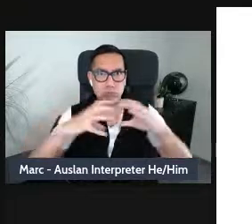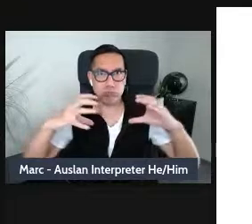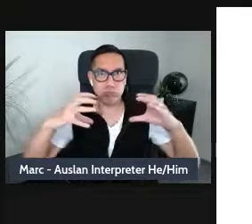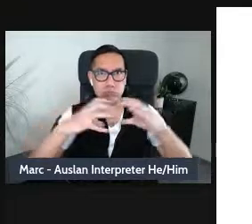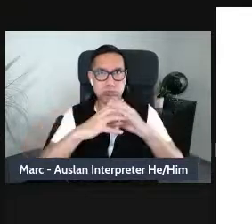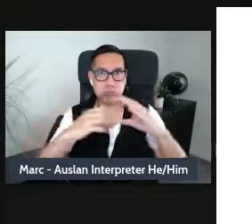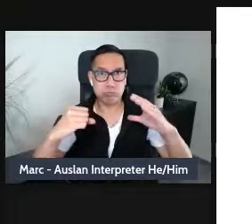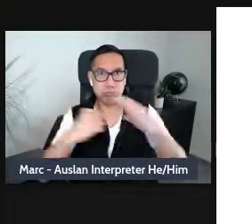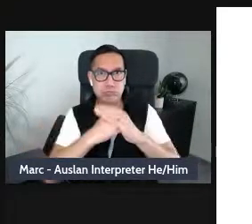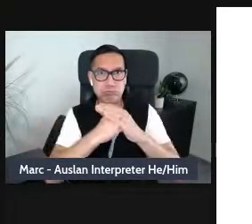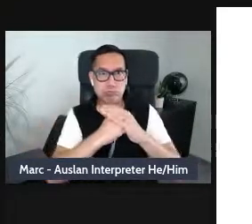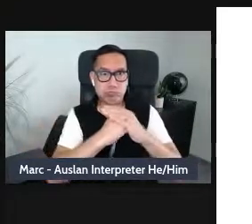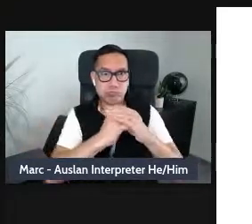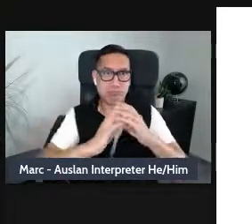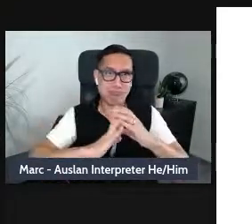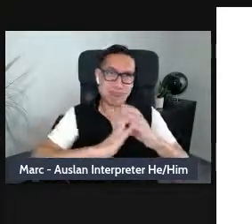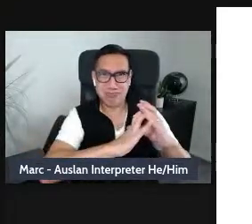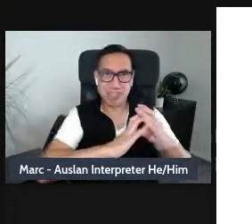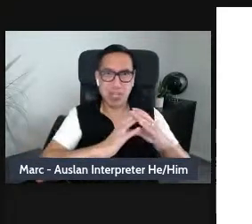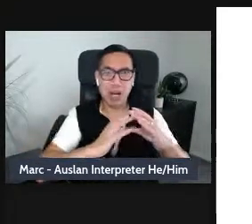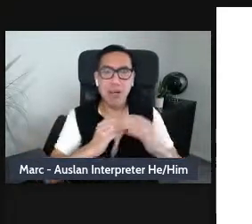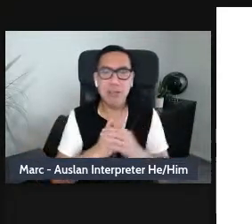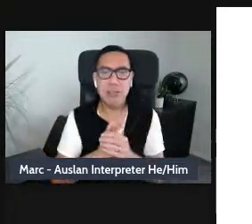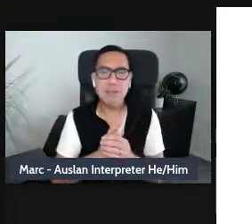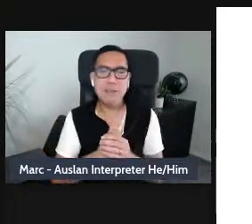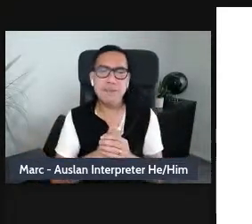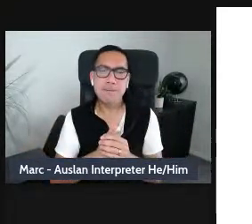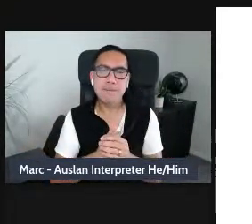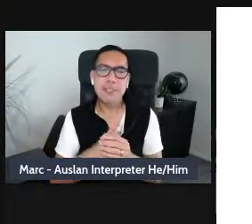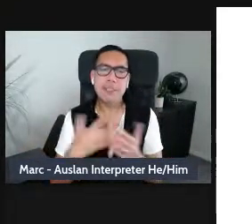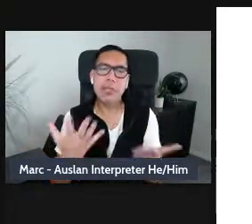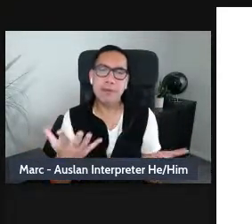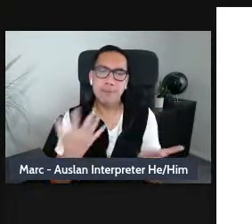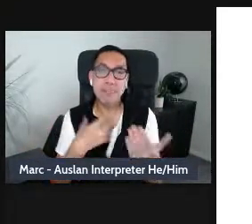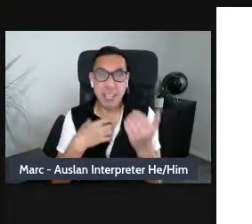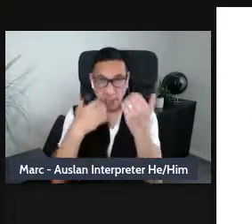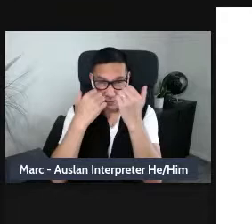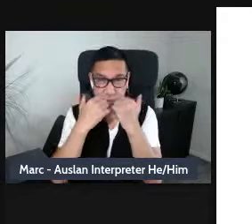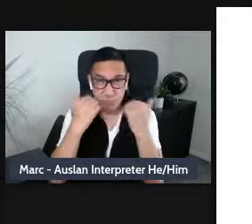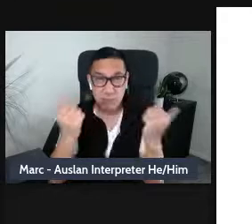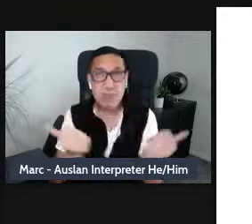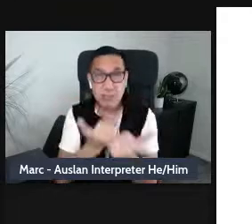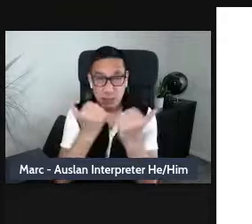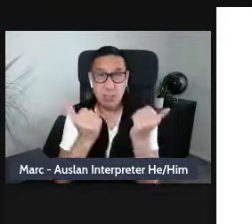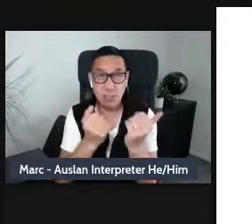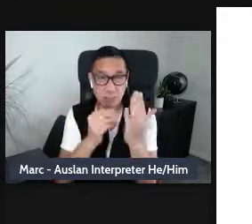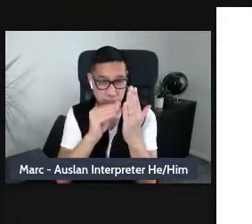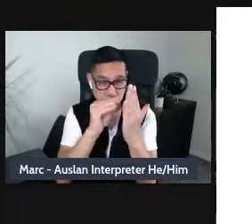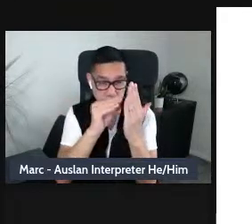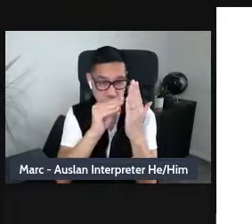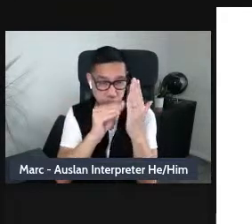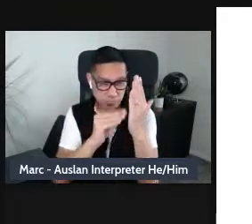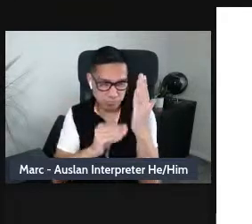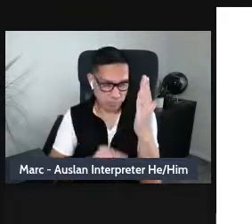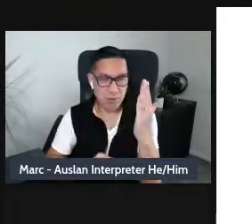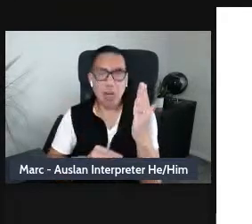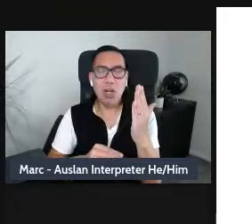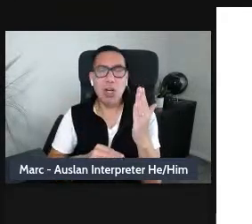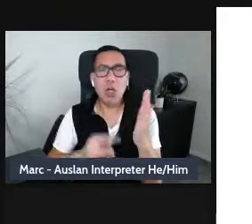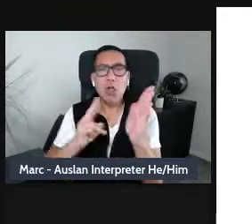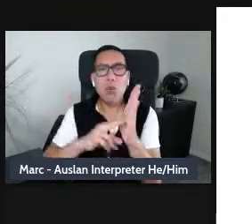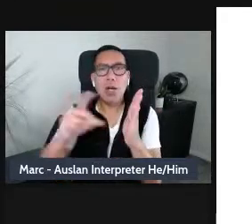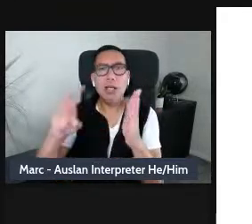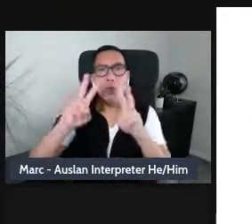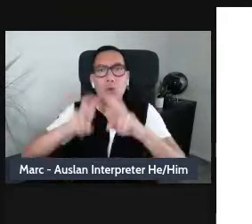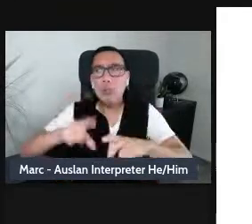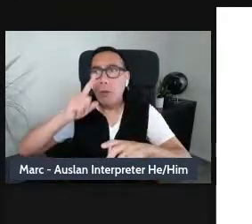And so there's this growing body of evidence, particularly led by Newcastle researchers, that